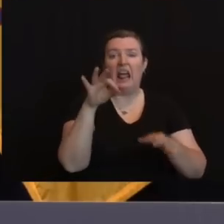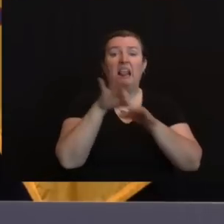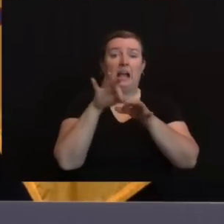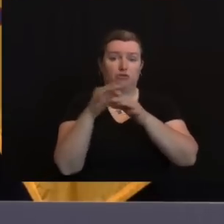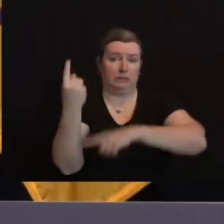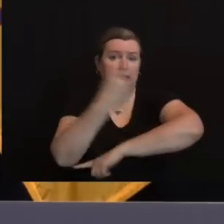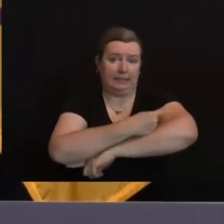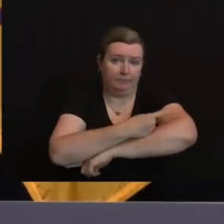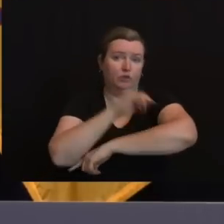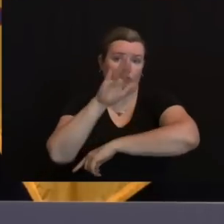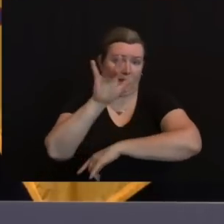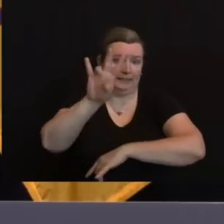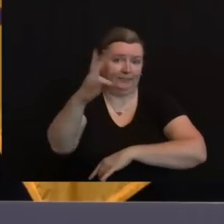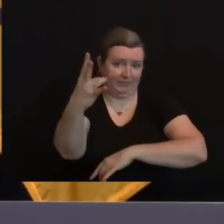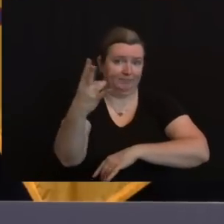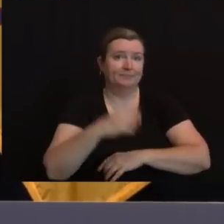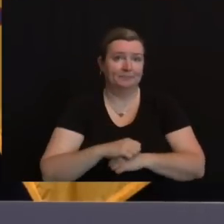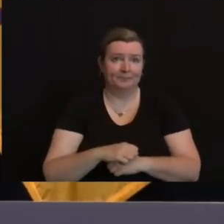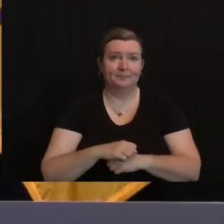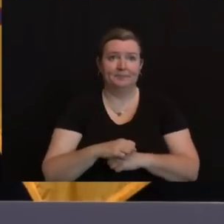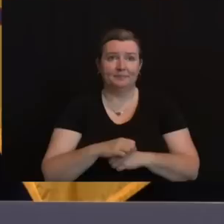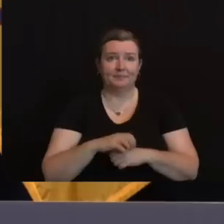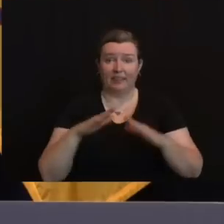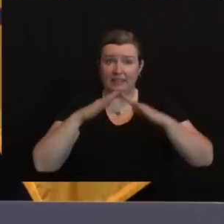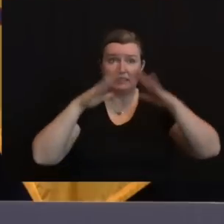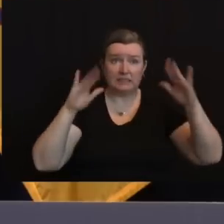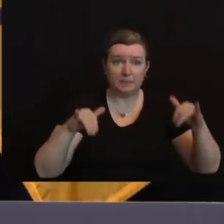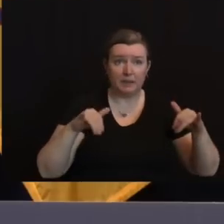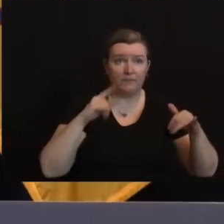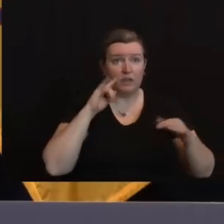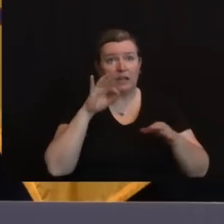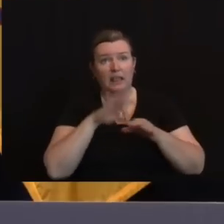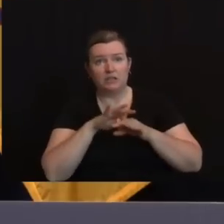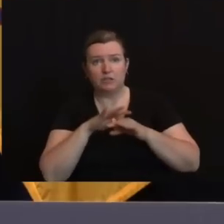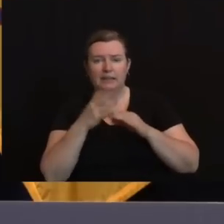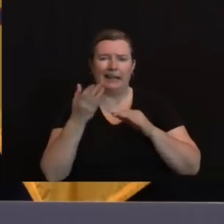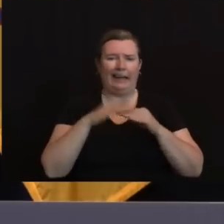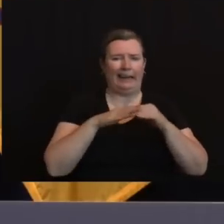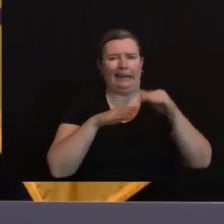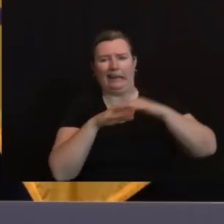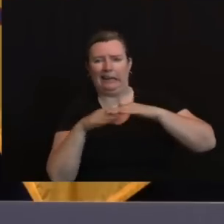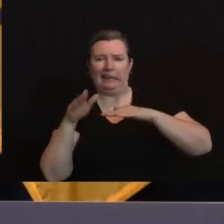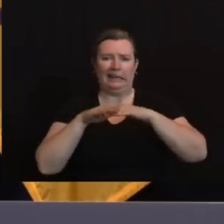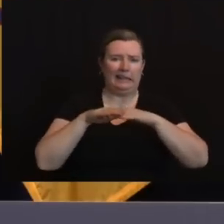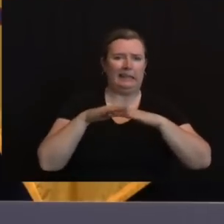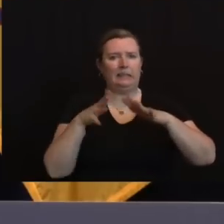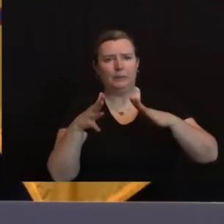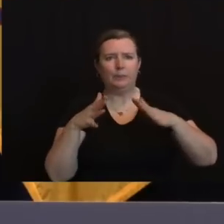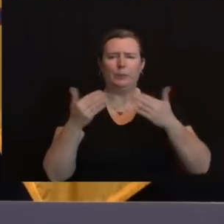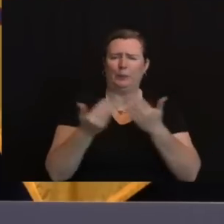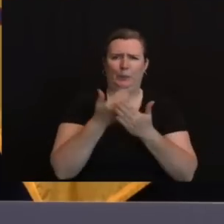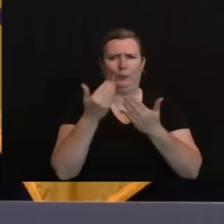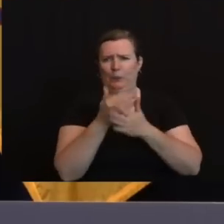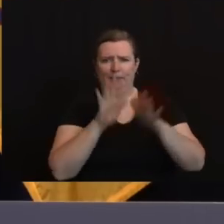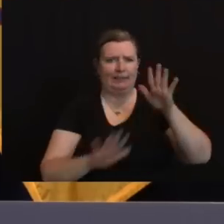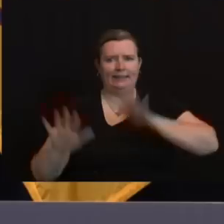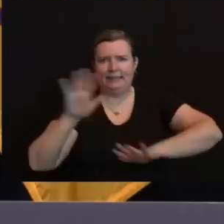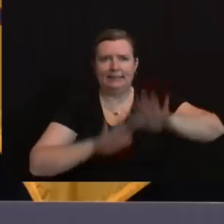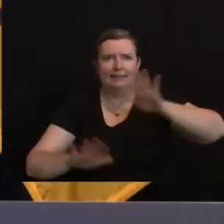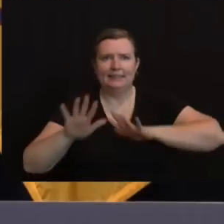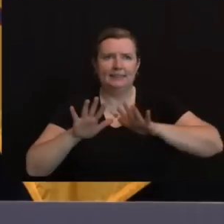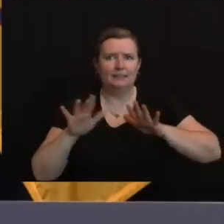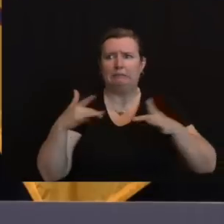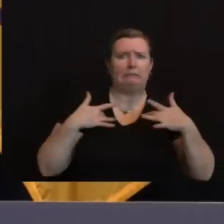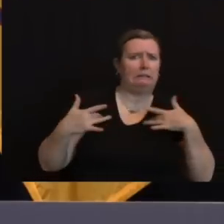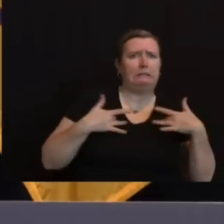And we have a hybrid system in place. And we take any concerns we hear that we've